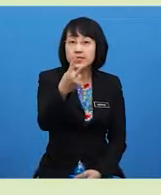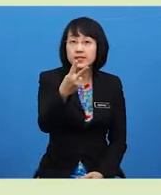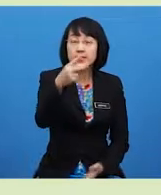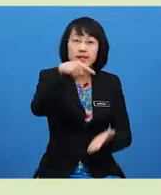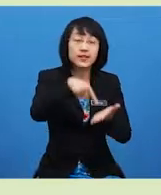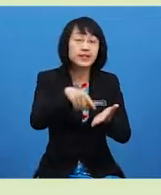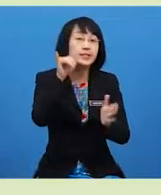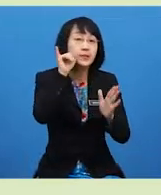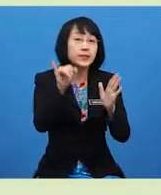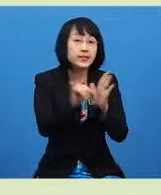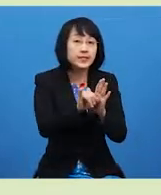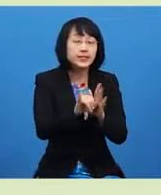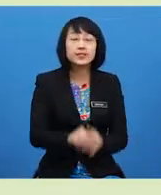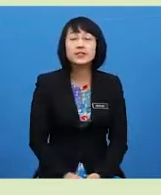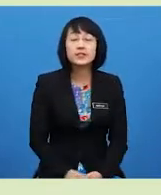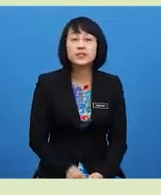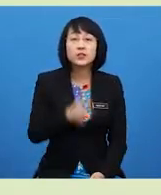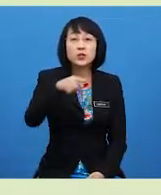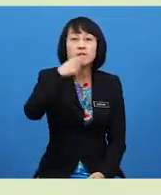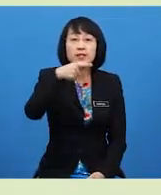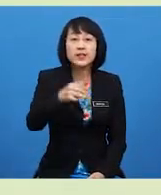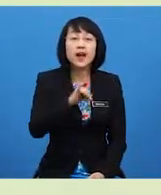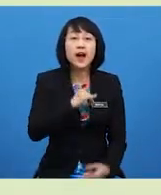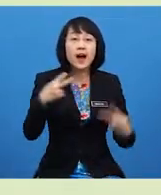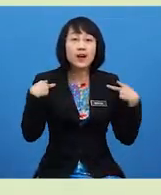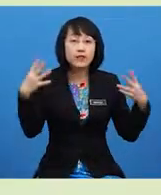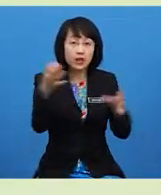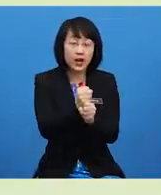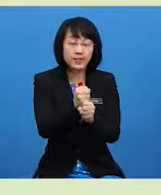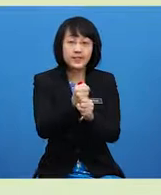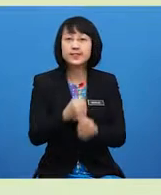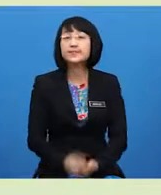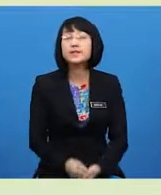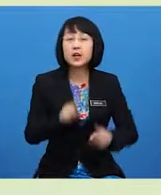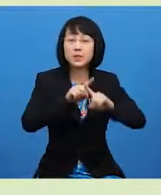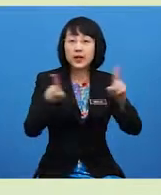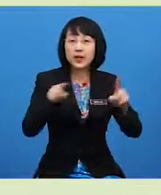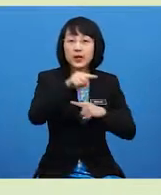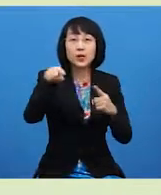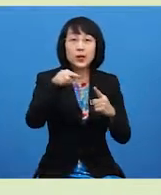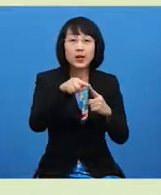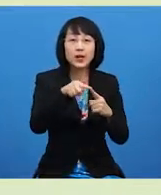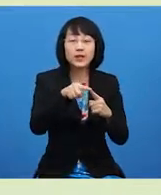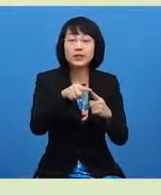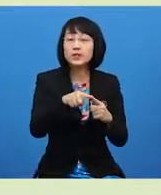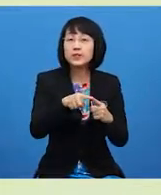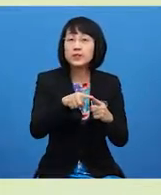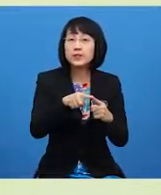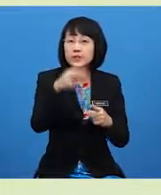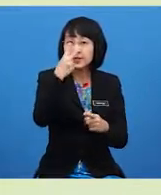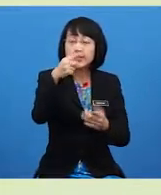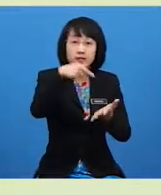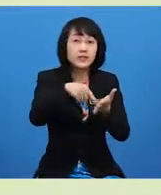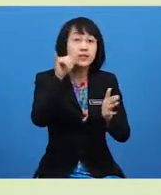this image, you say, I've got. But when you see